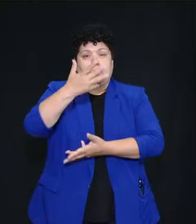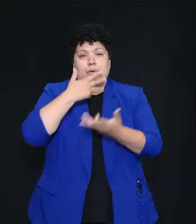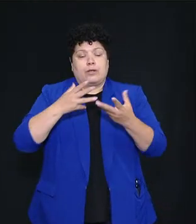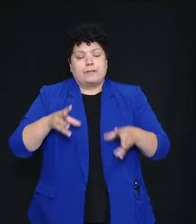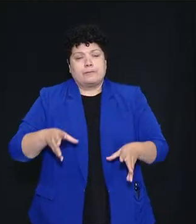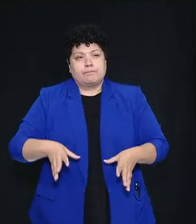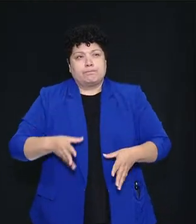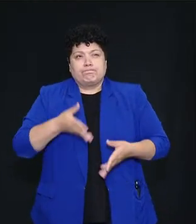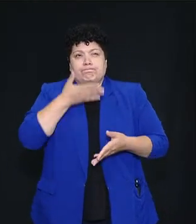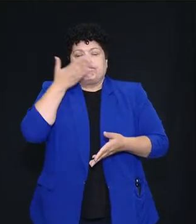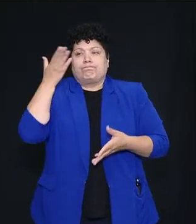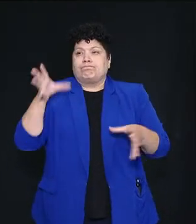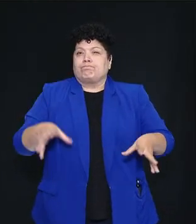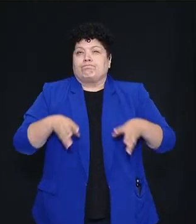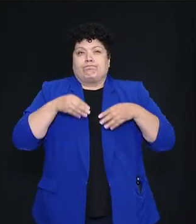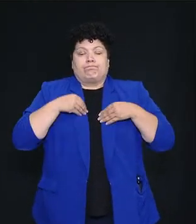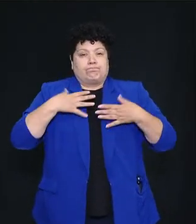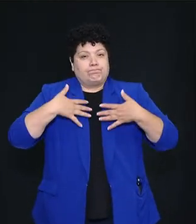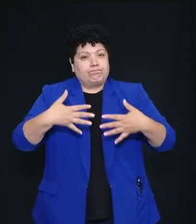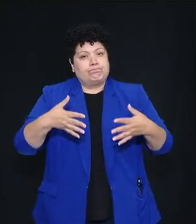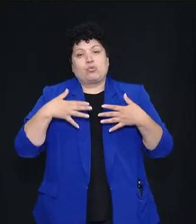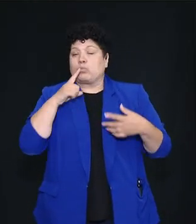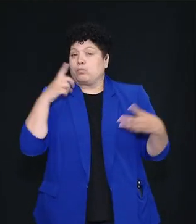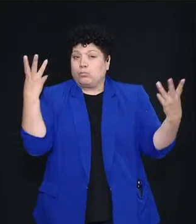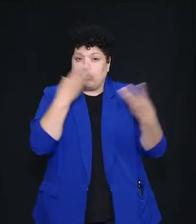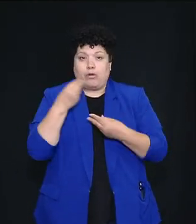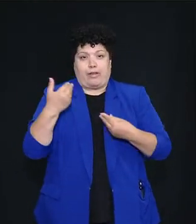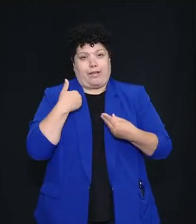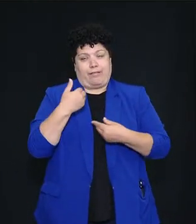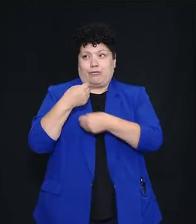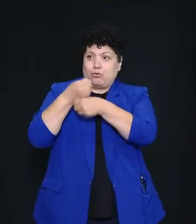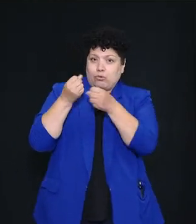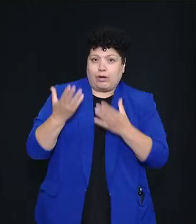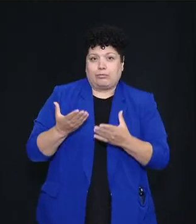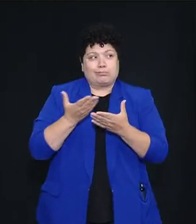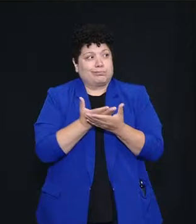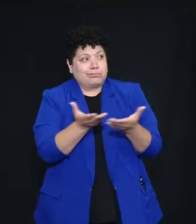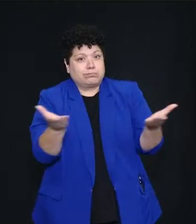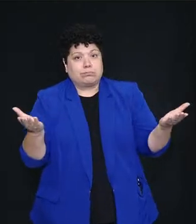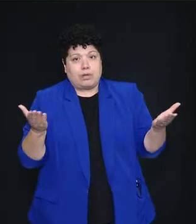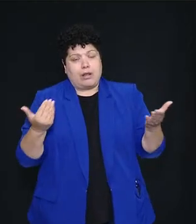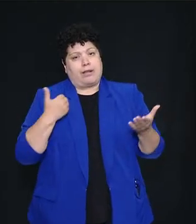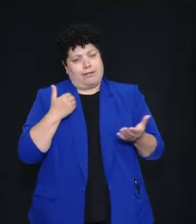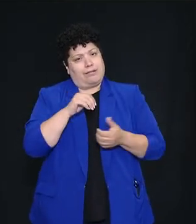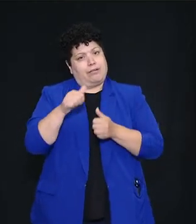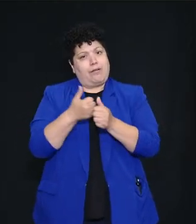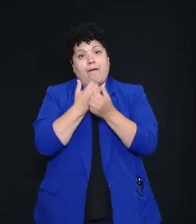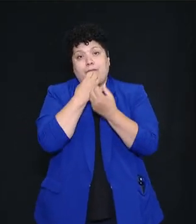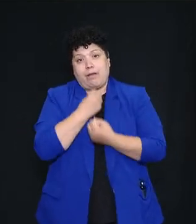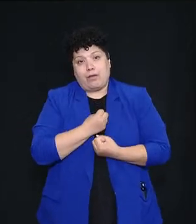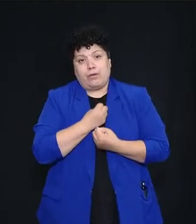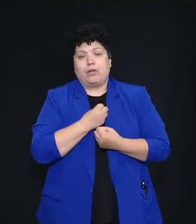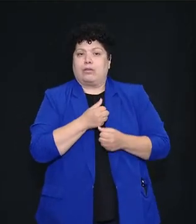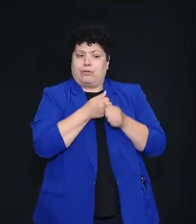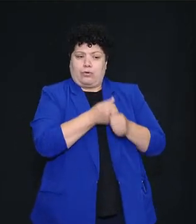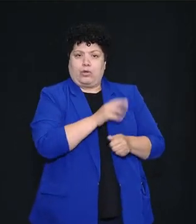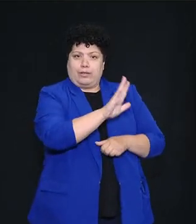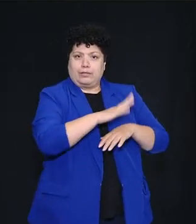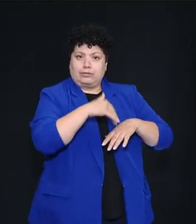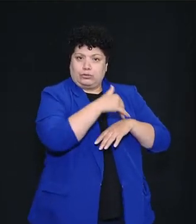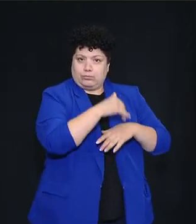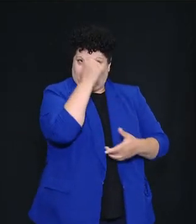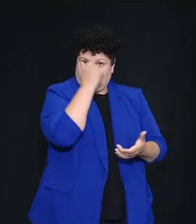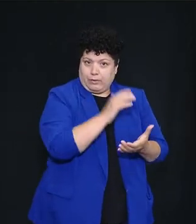us to marvel at the beauty of creation and to appreciate the wholesome values present in the indigenous